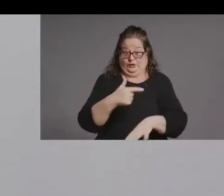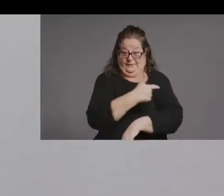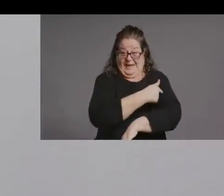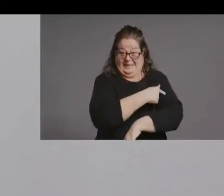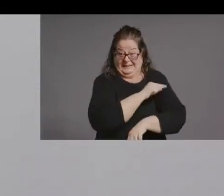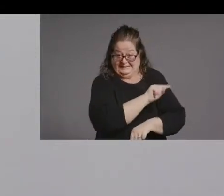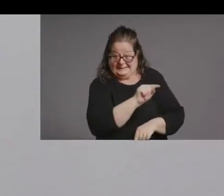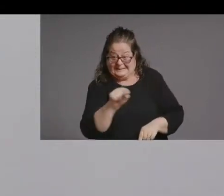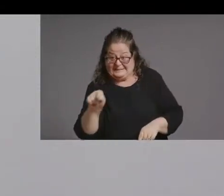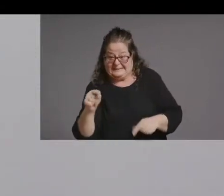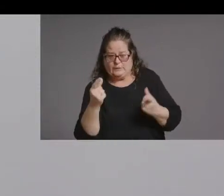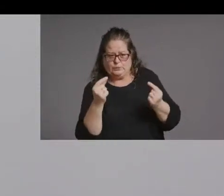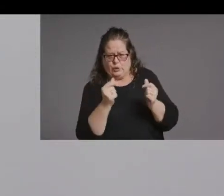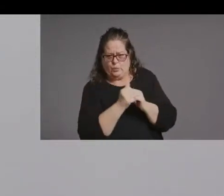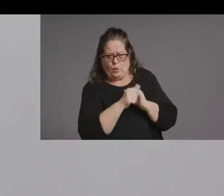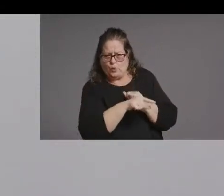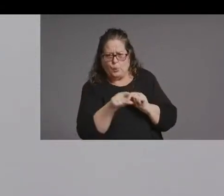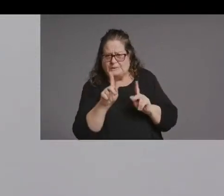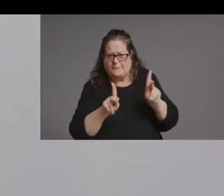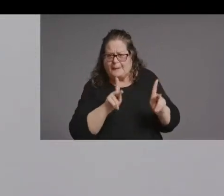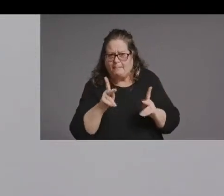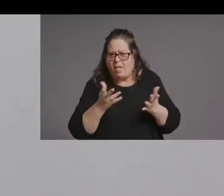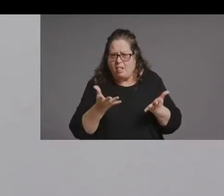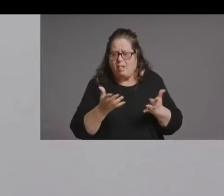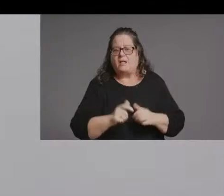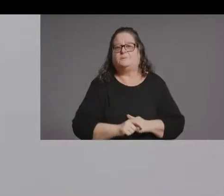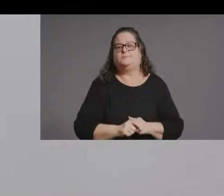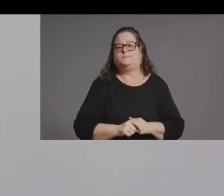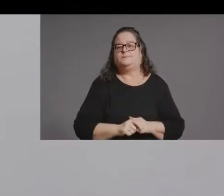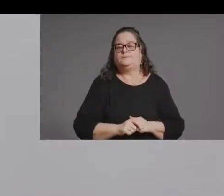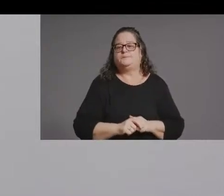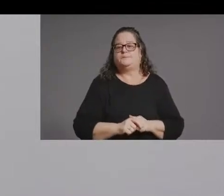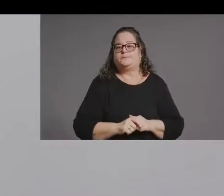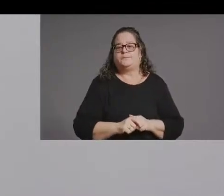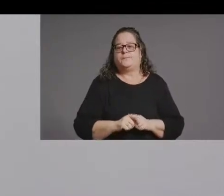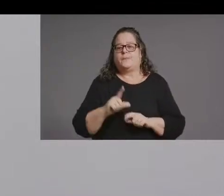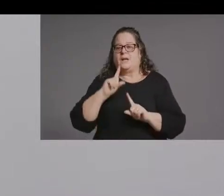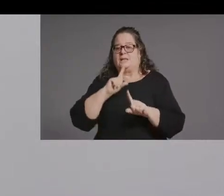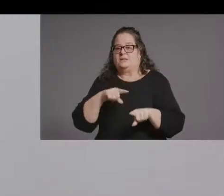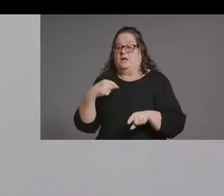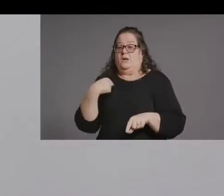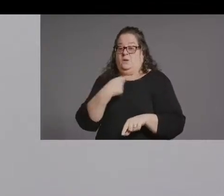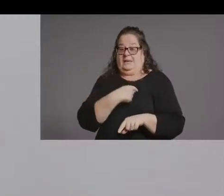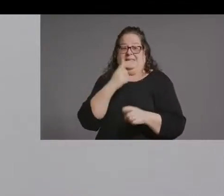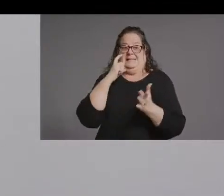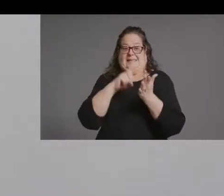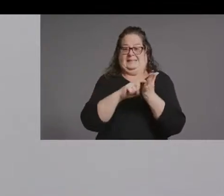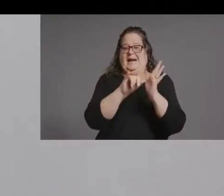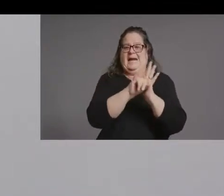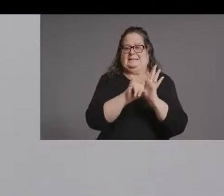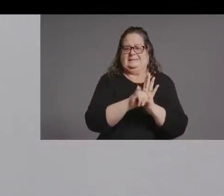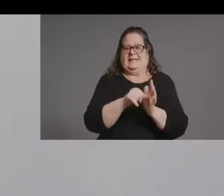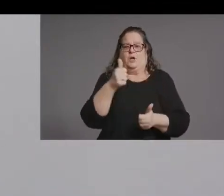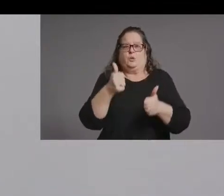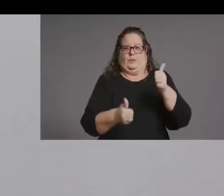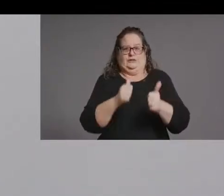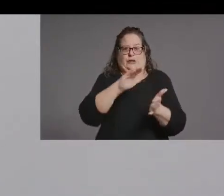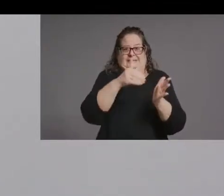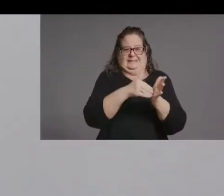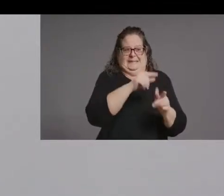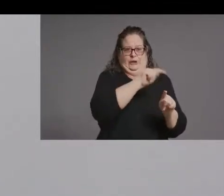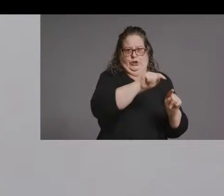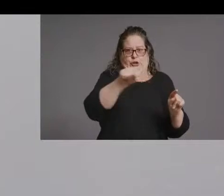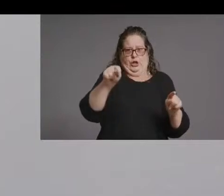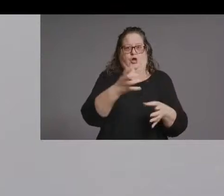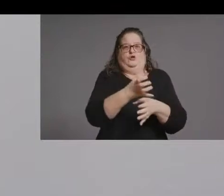trying to identify providers that received Johnson & Johnson to identify. We certainly don't want people to have to cancel vaccination